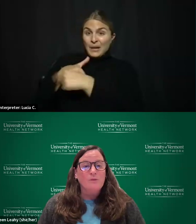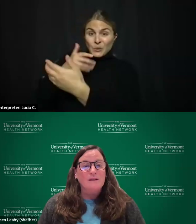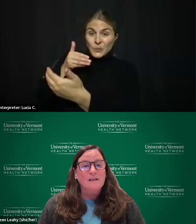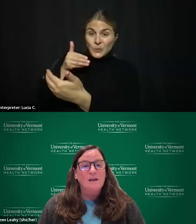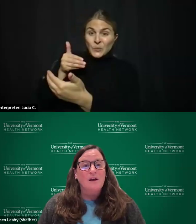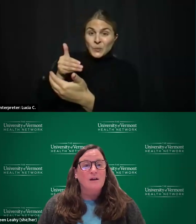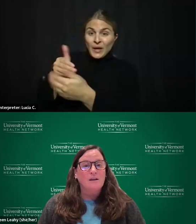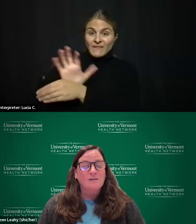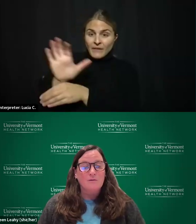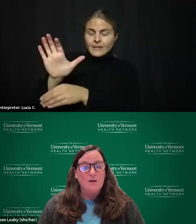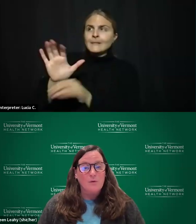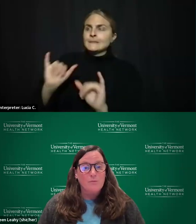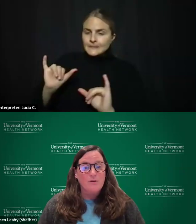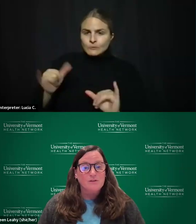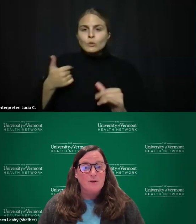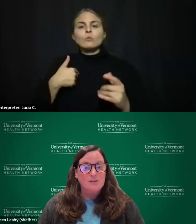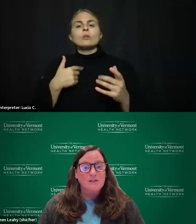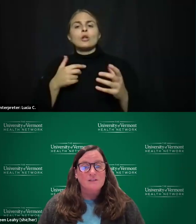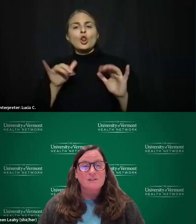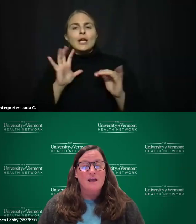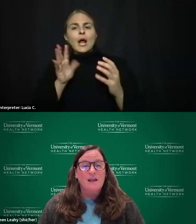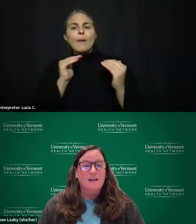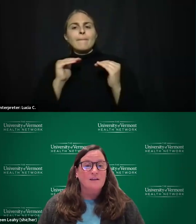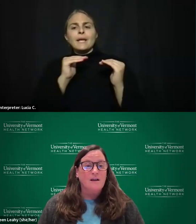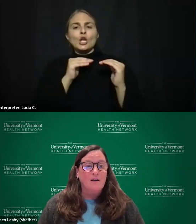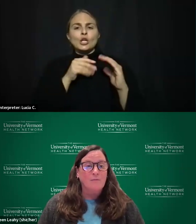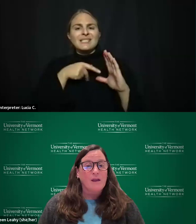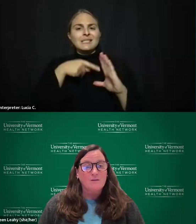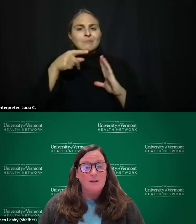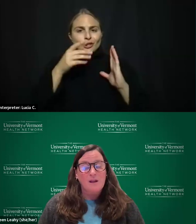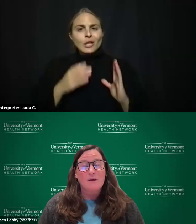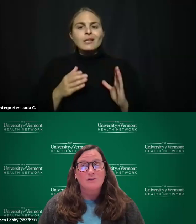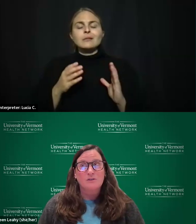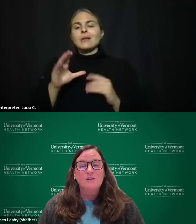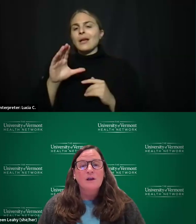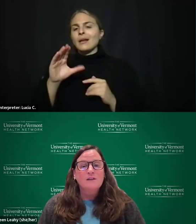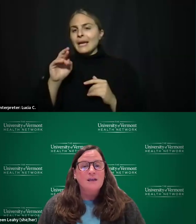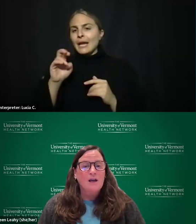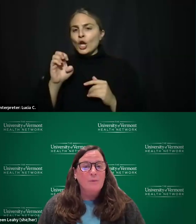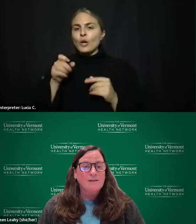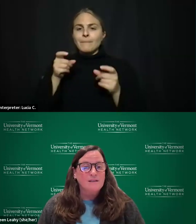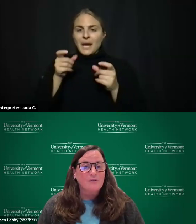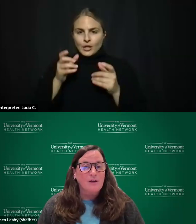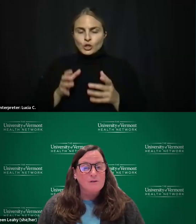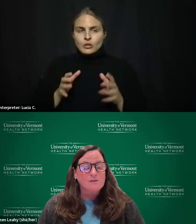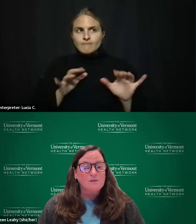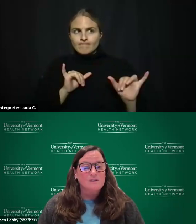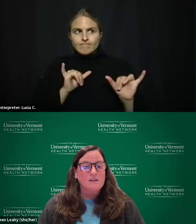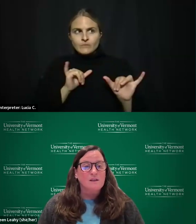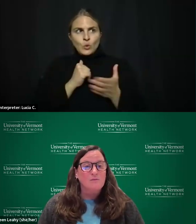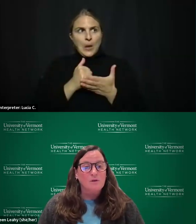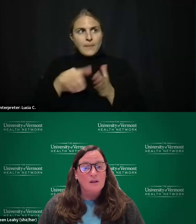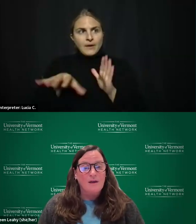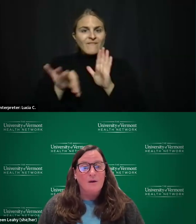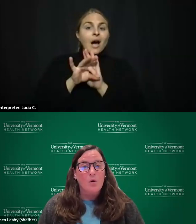we will be leaning on some of our peer specialists and care managers to help identify